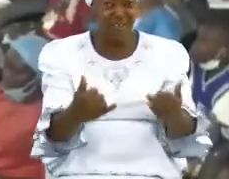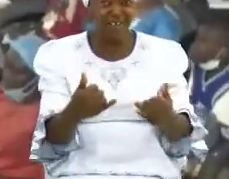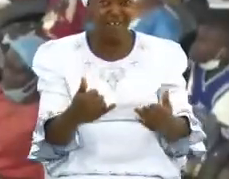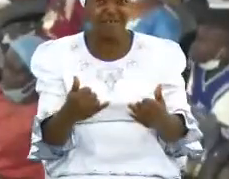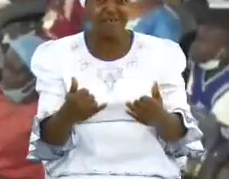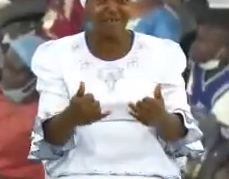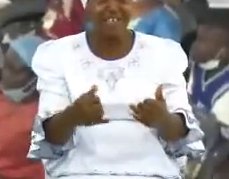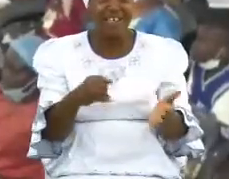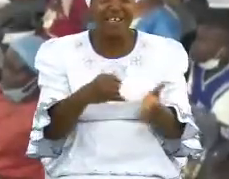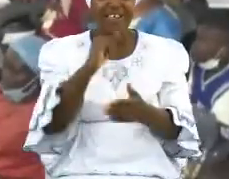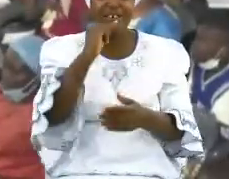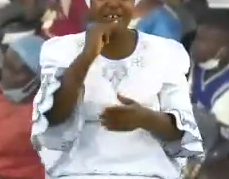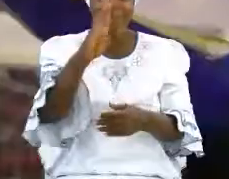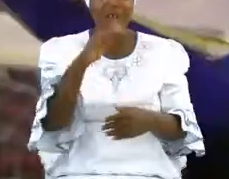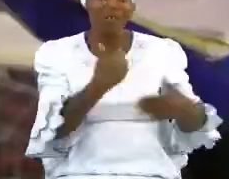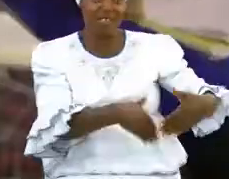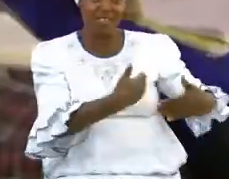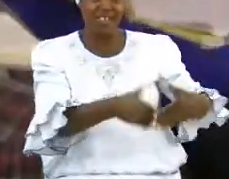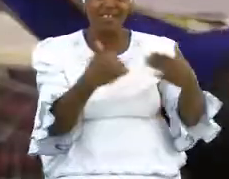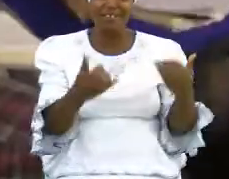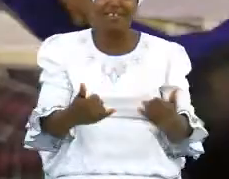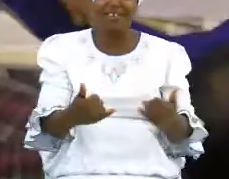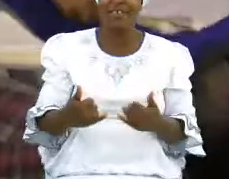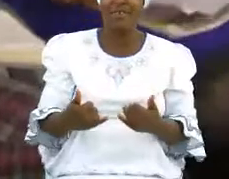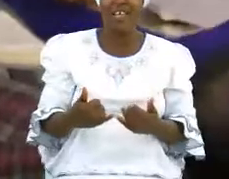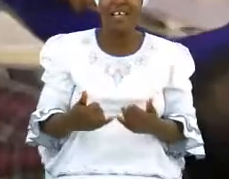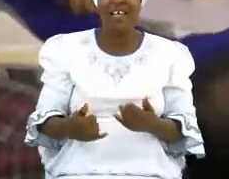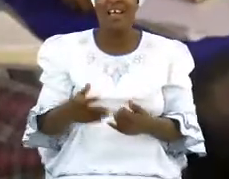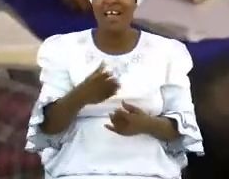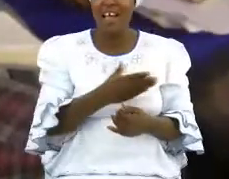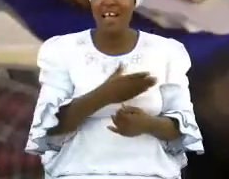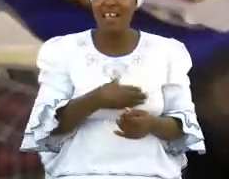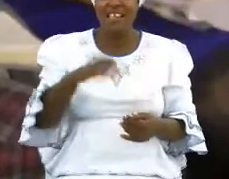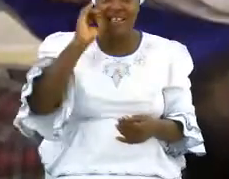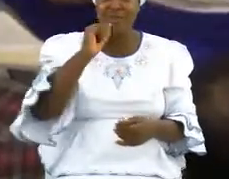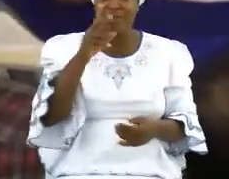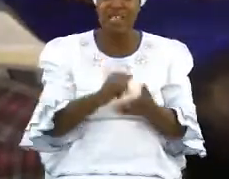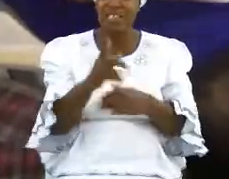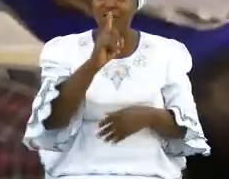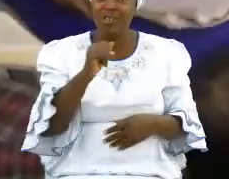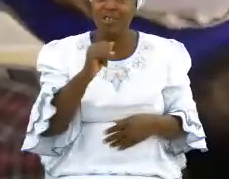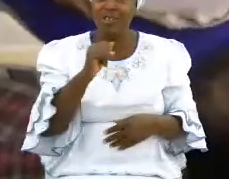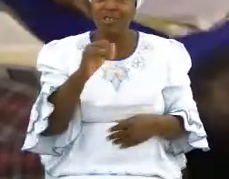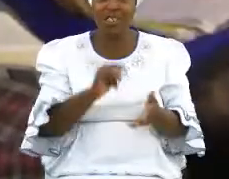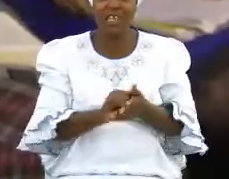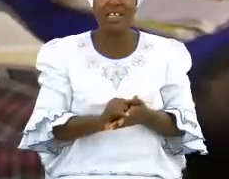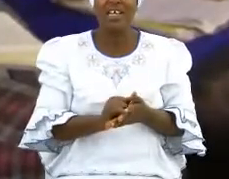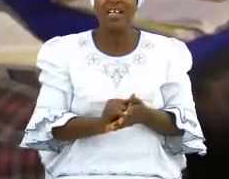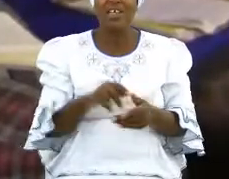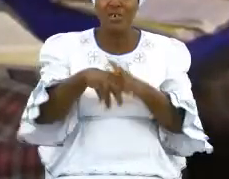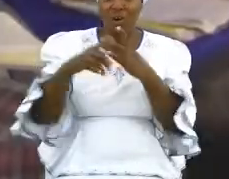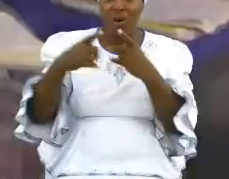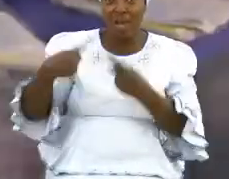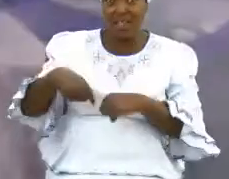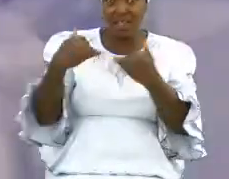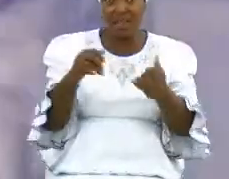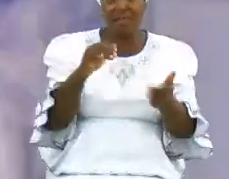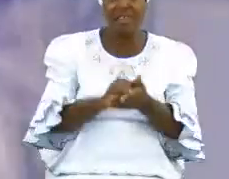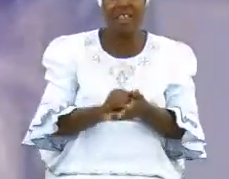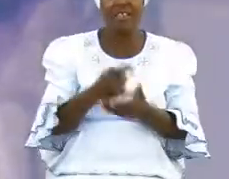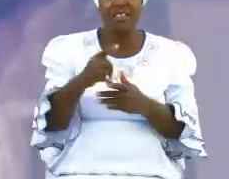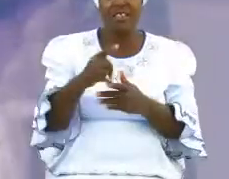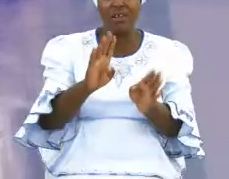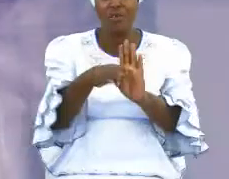by your side already, and is the one assuring you in your heart right now, the door of faith,